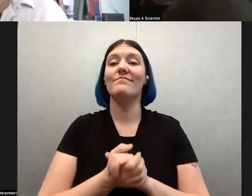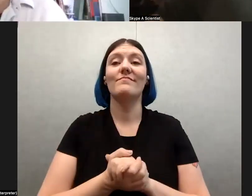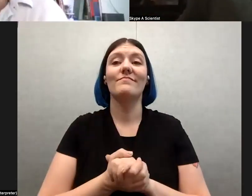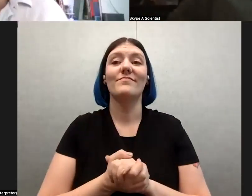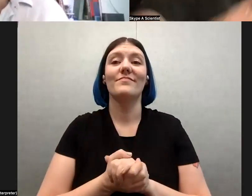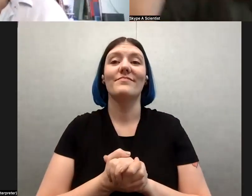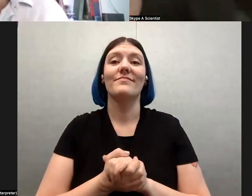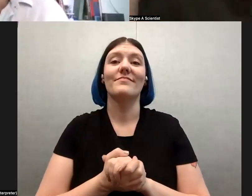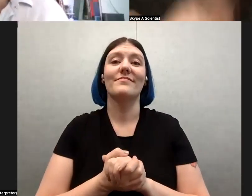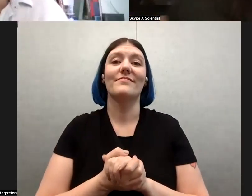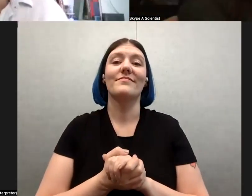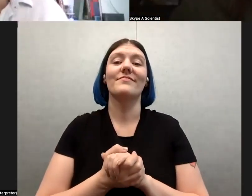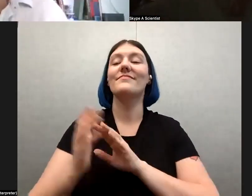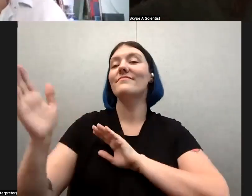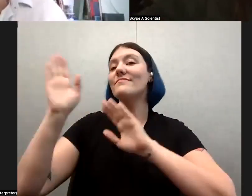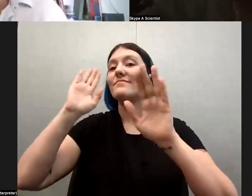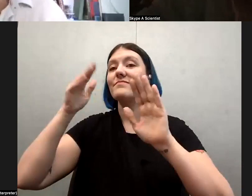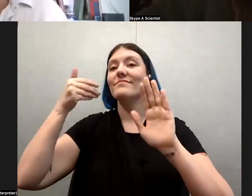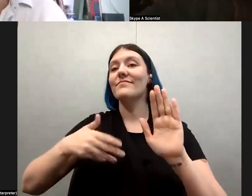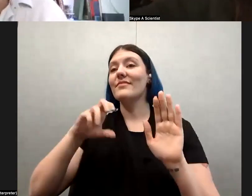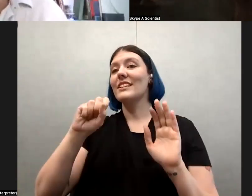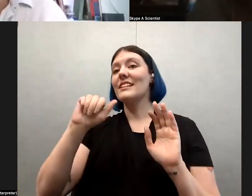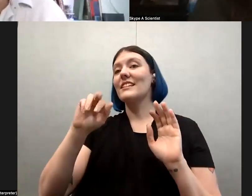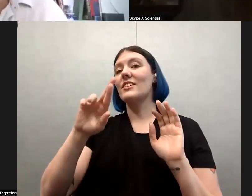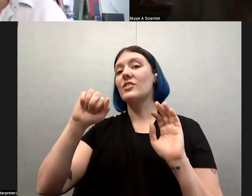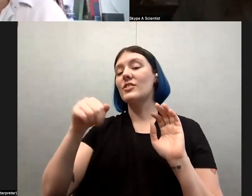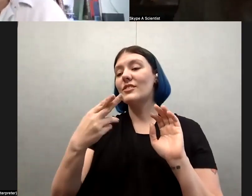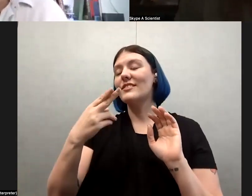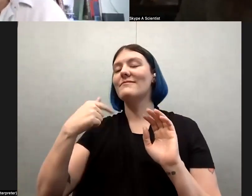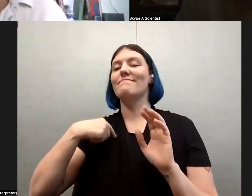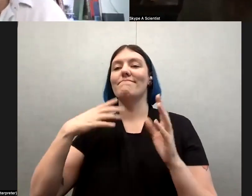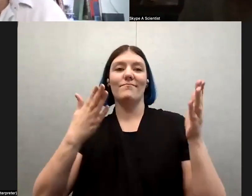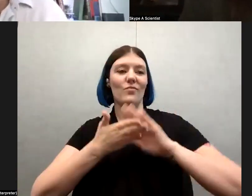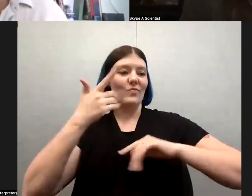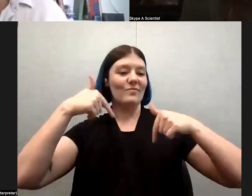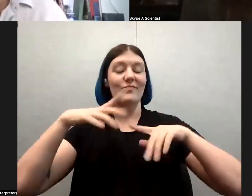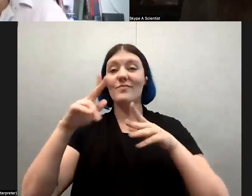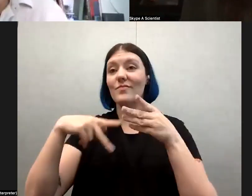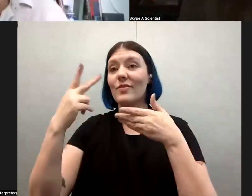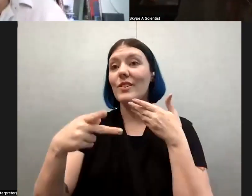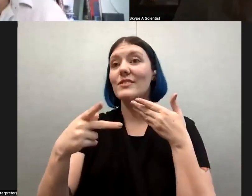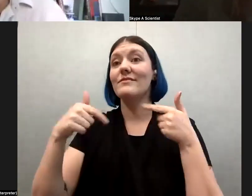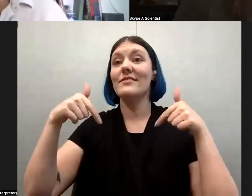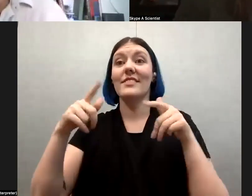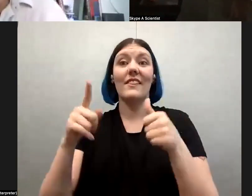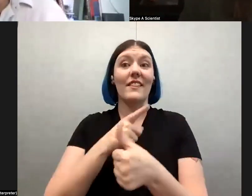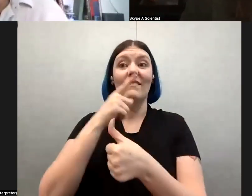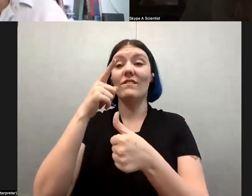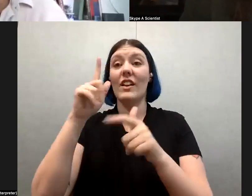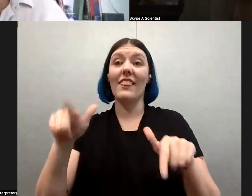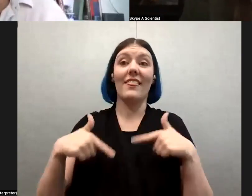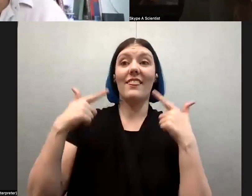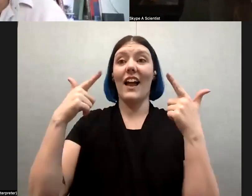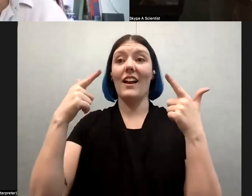Good to go. All right. Hello, everyone. My name is Sarah McAnulty. I run the Skype a Scientist program, and this is our first Skype a Scientist live